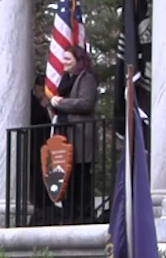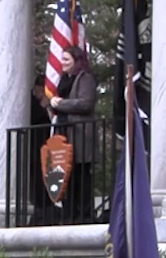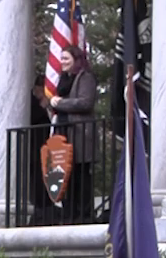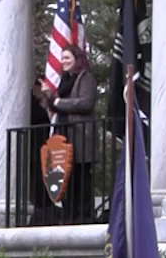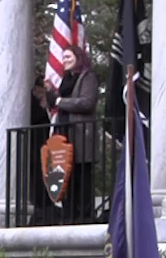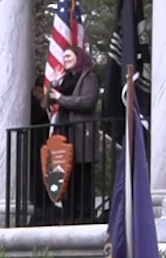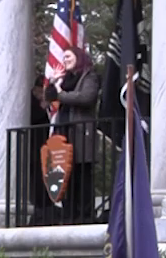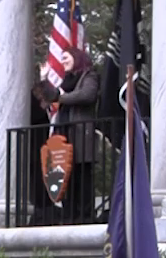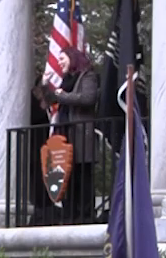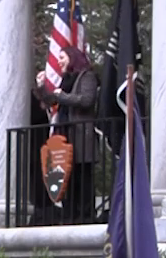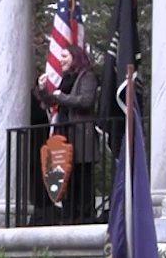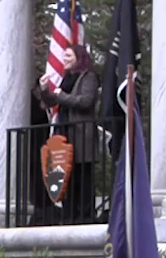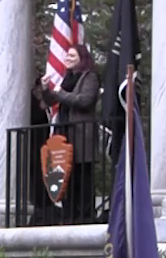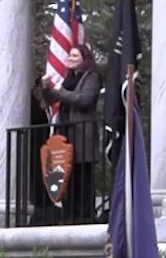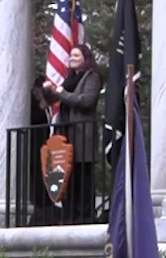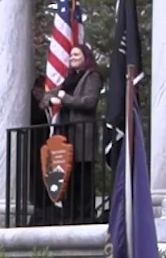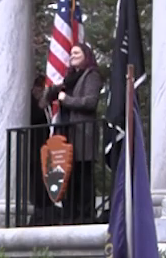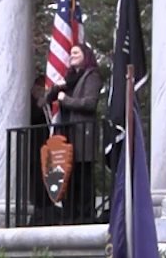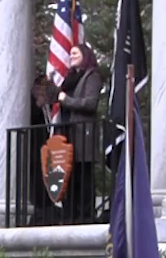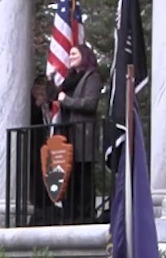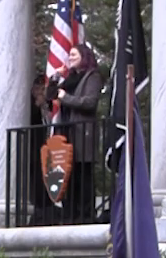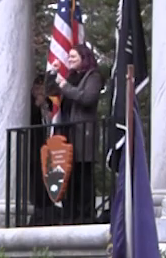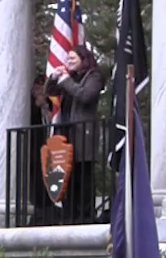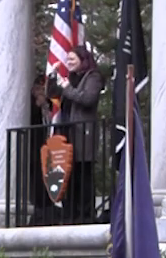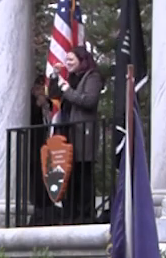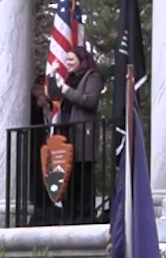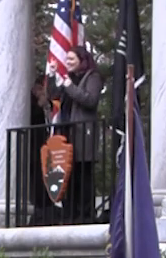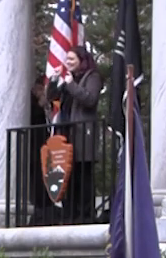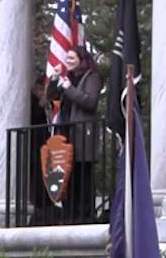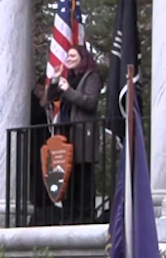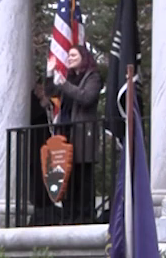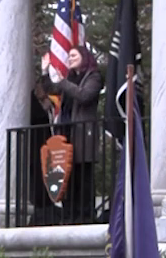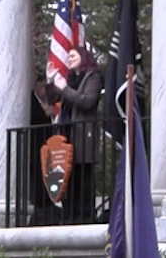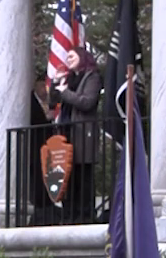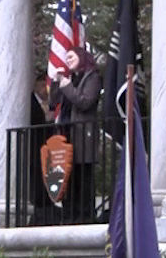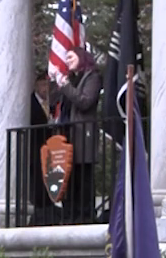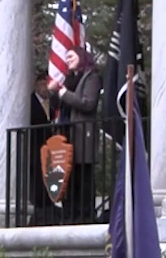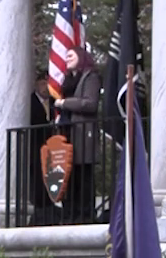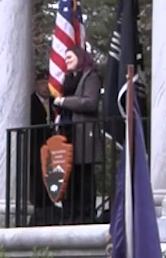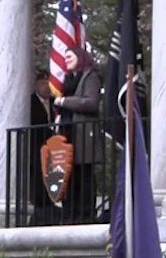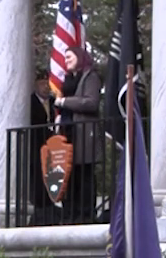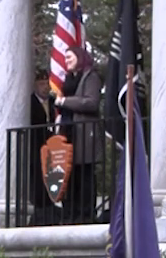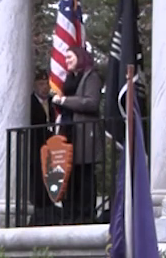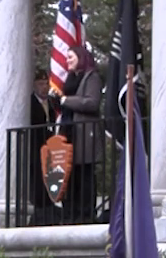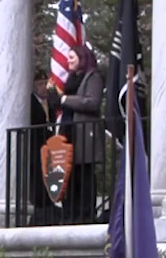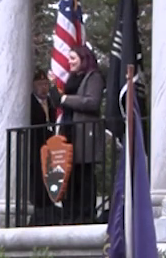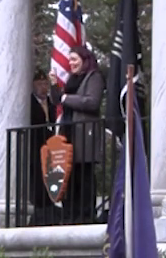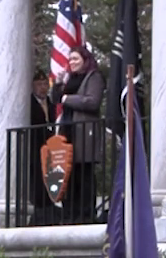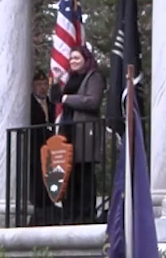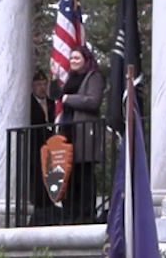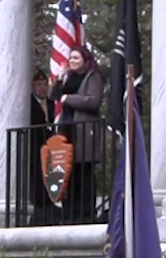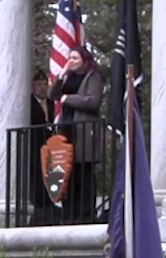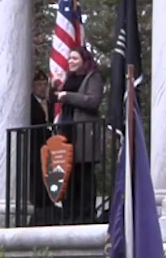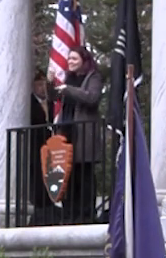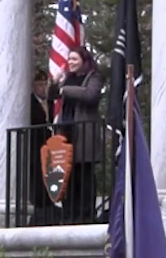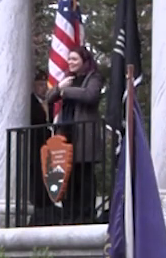loud, outgoing, always made silly faces, and he had a great smile. He could turn anyone's bad day